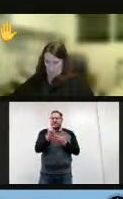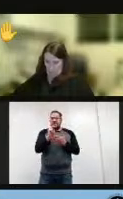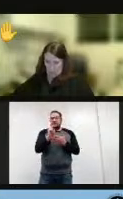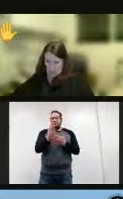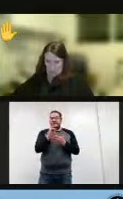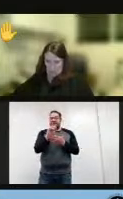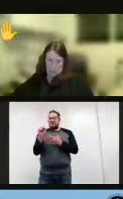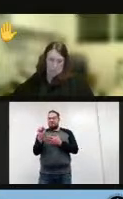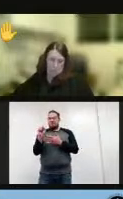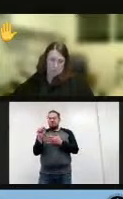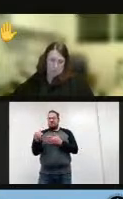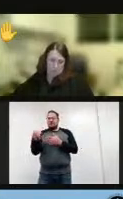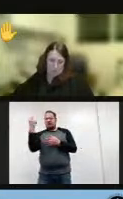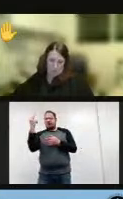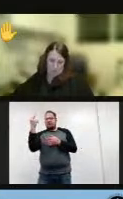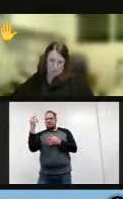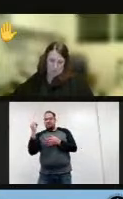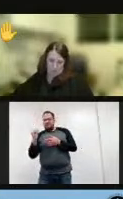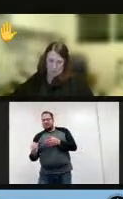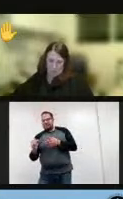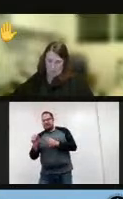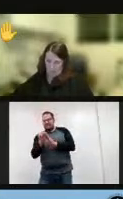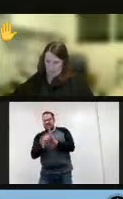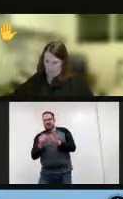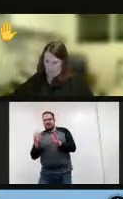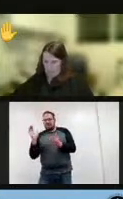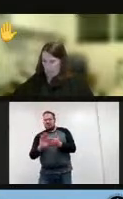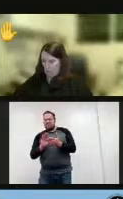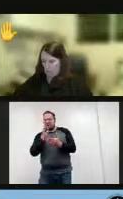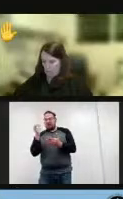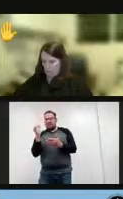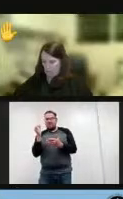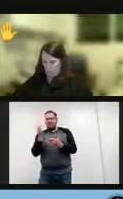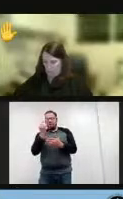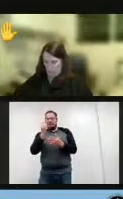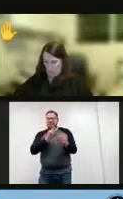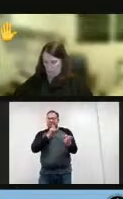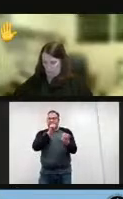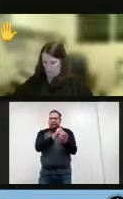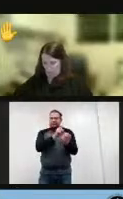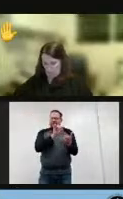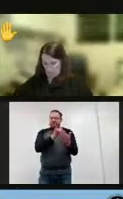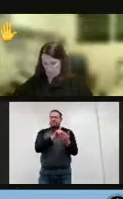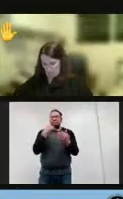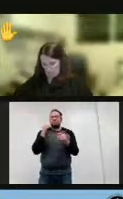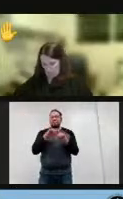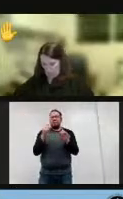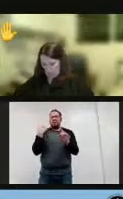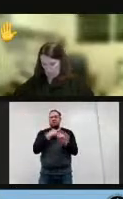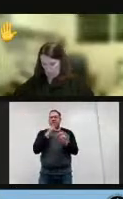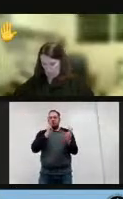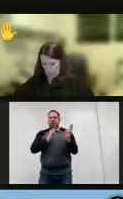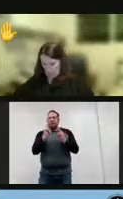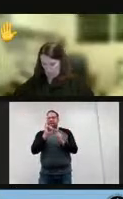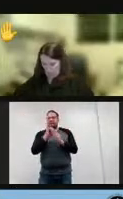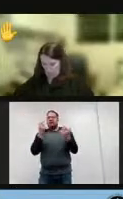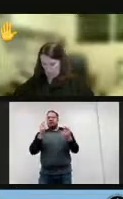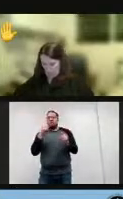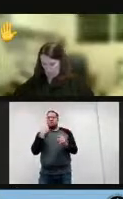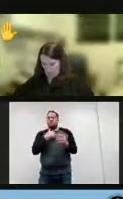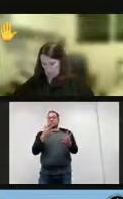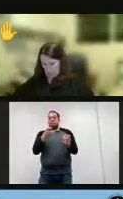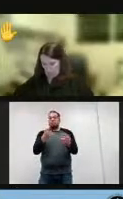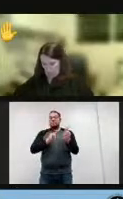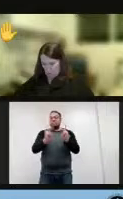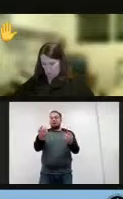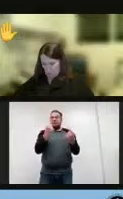higher. Some of the southern states lower, and it's not always exactly like that, but that's kind of what we're looking at when we're trying to attract candidates to Oregon.